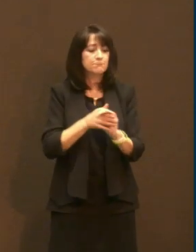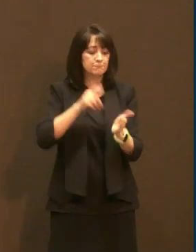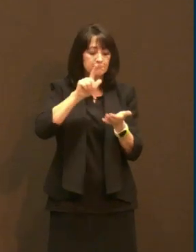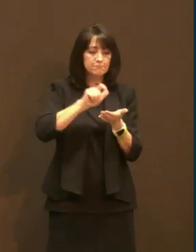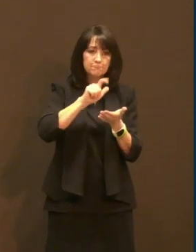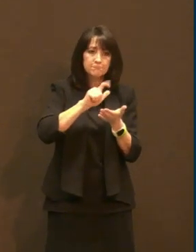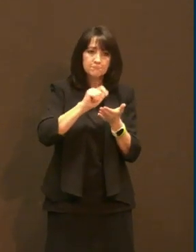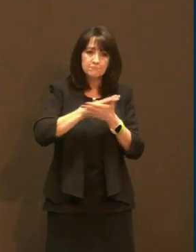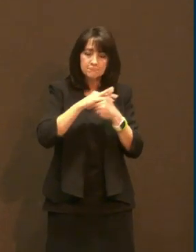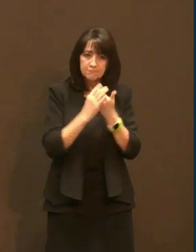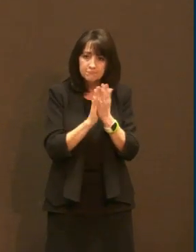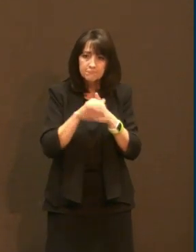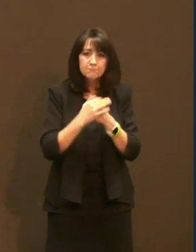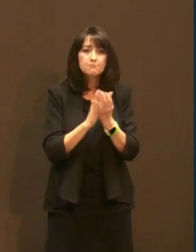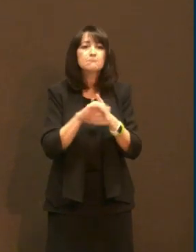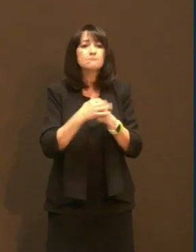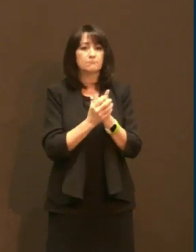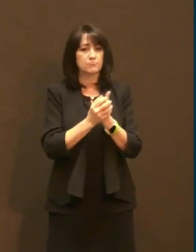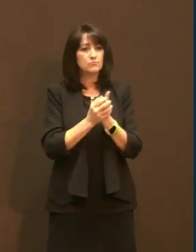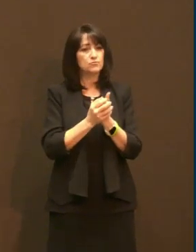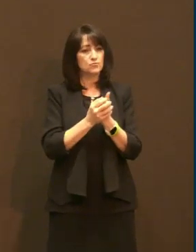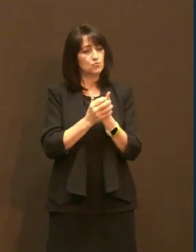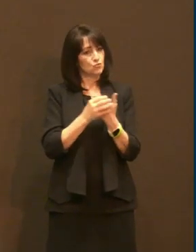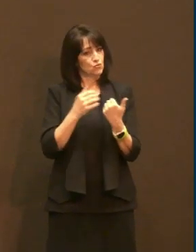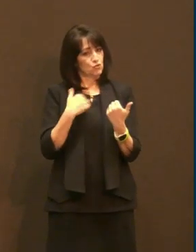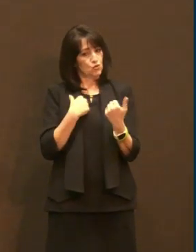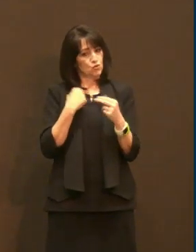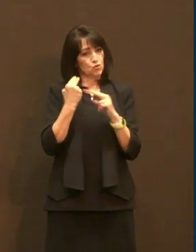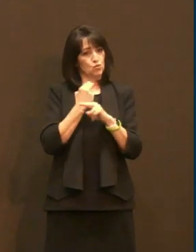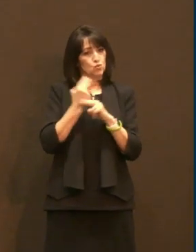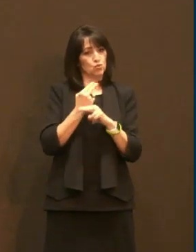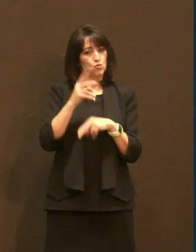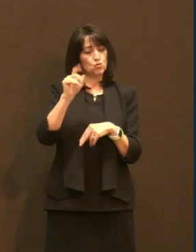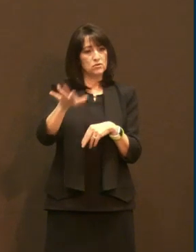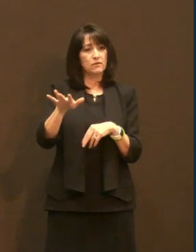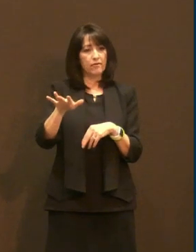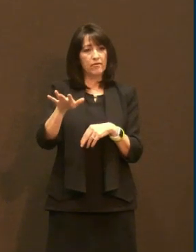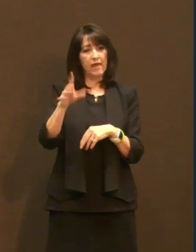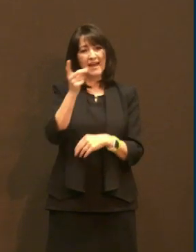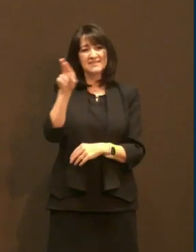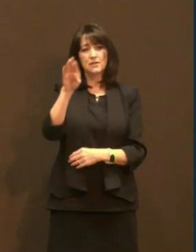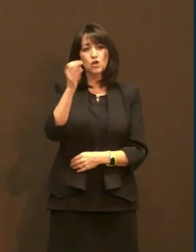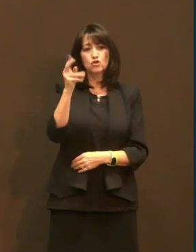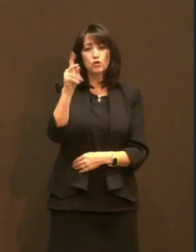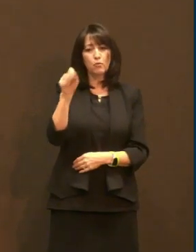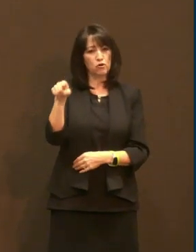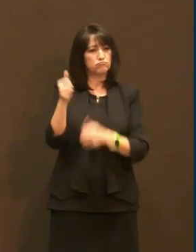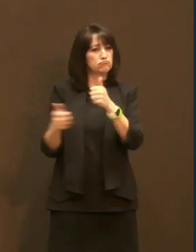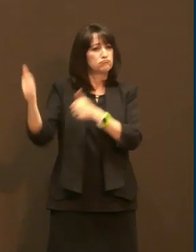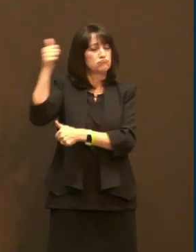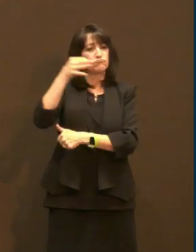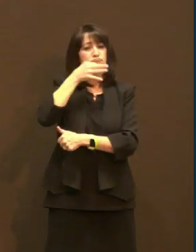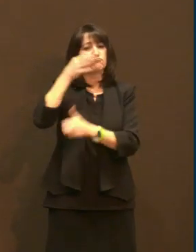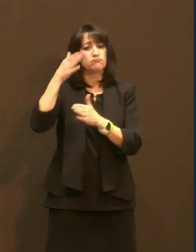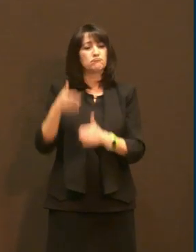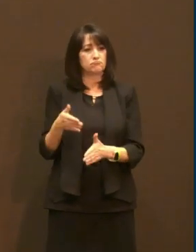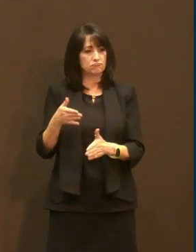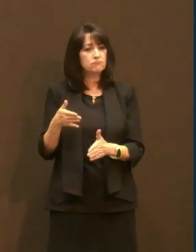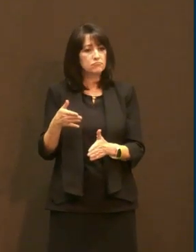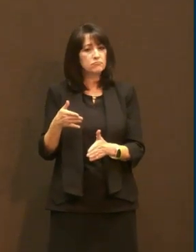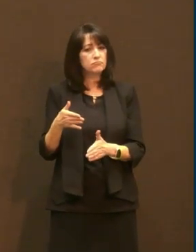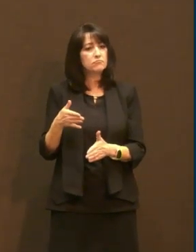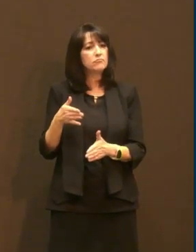to use the measure that Dr. Birx mentioned on our White House call the other day, is if everybody could think about